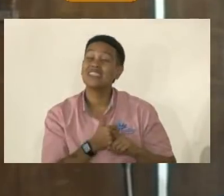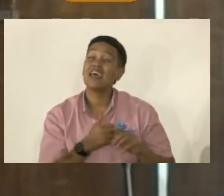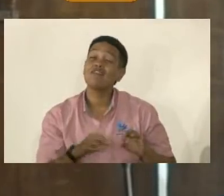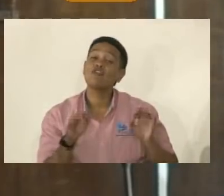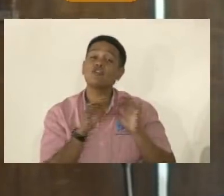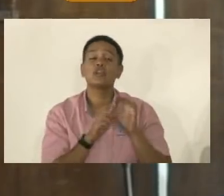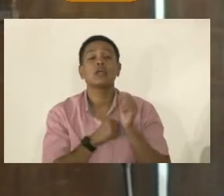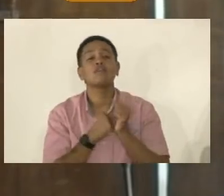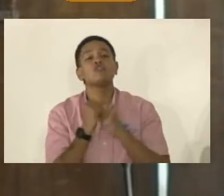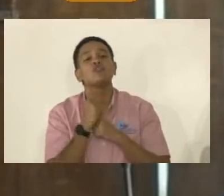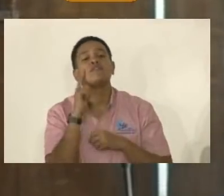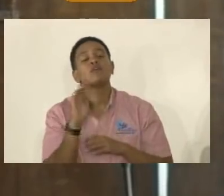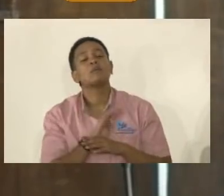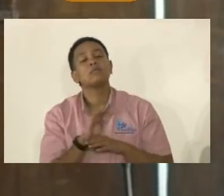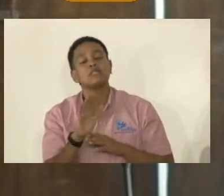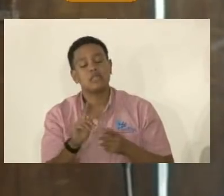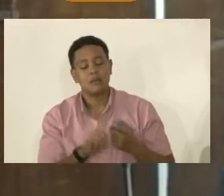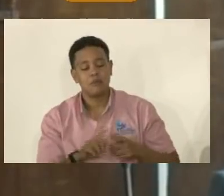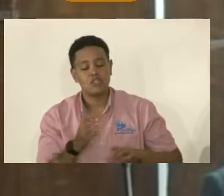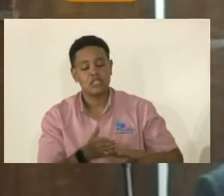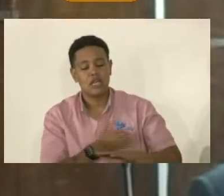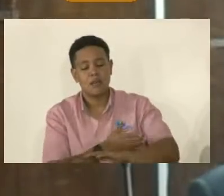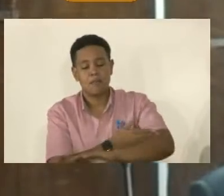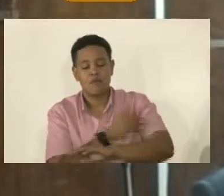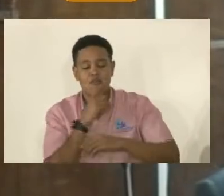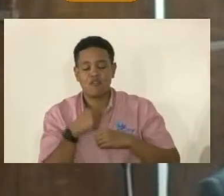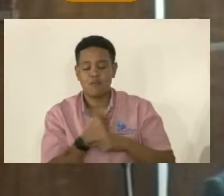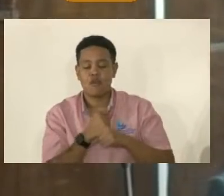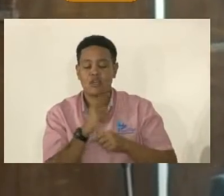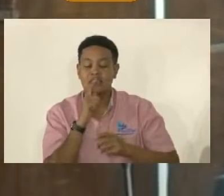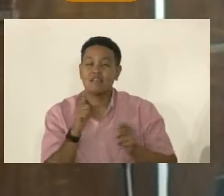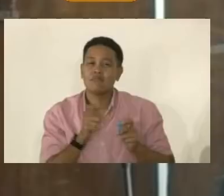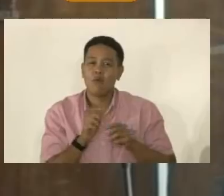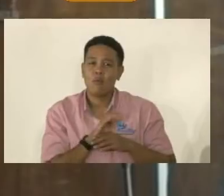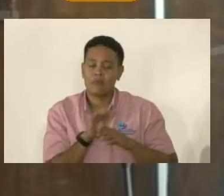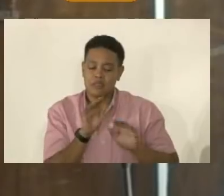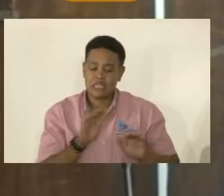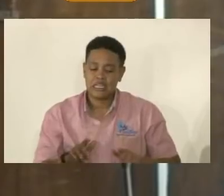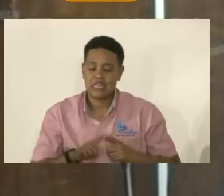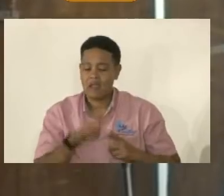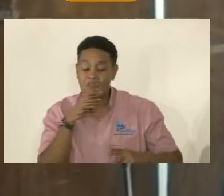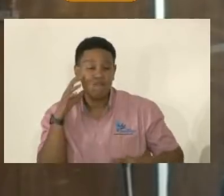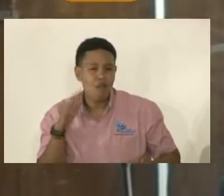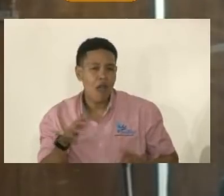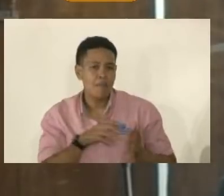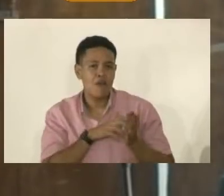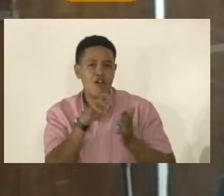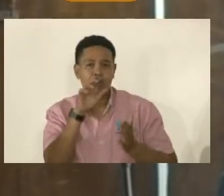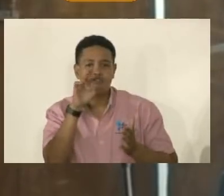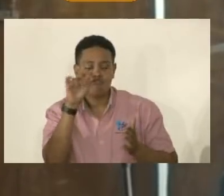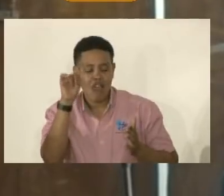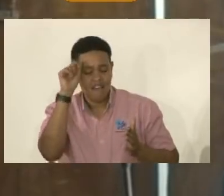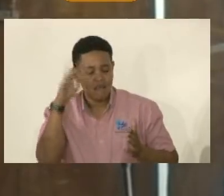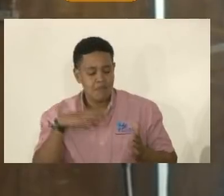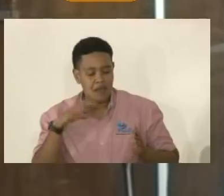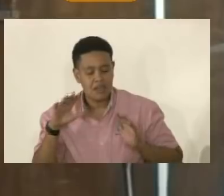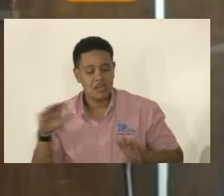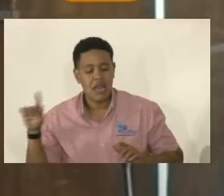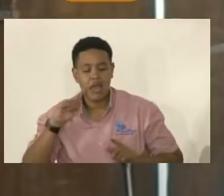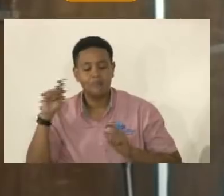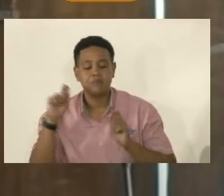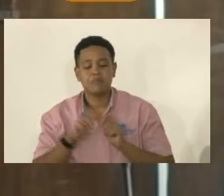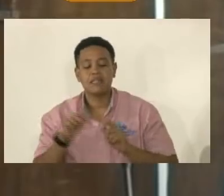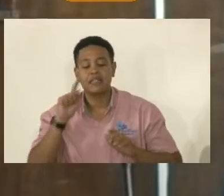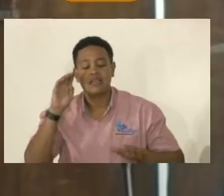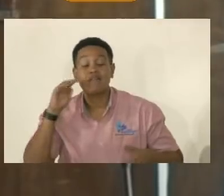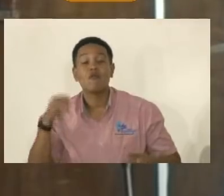for e-commerce and improve the productivity of many small entrepreneurs, farmers, craftsmen, etc., particularly in